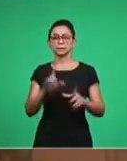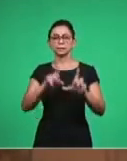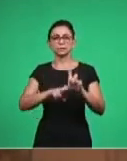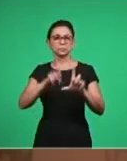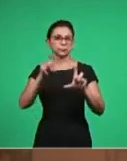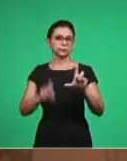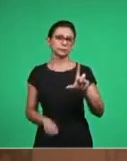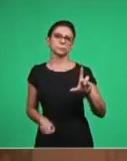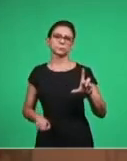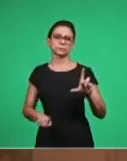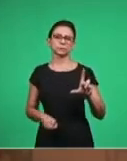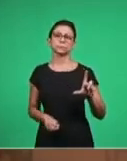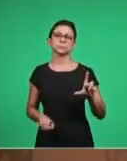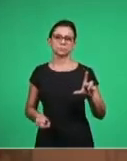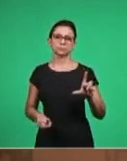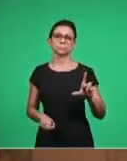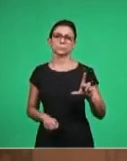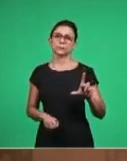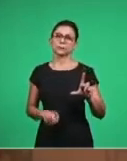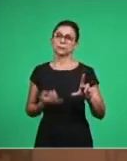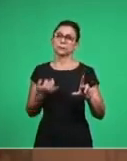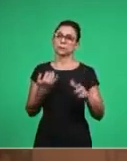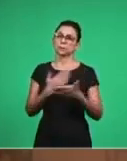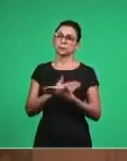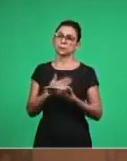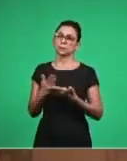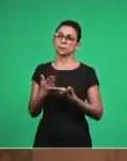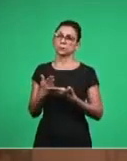has to be independent.